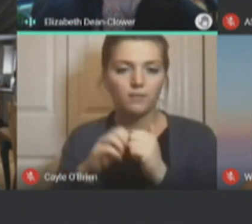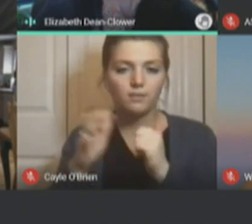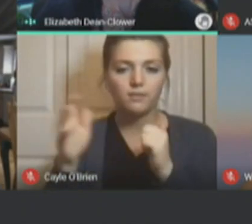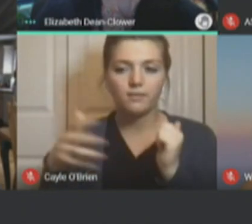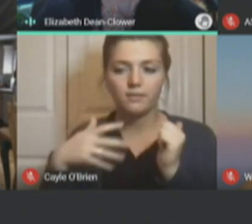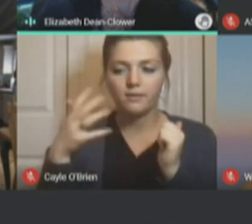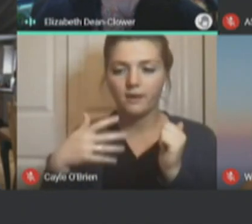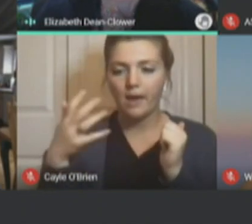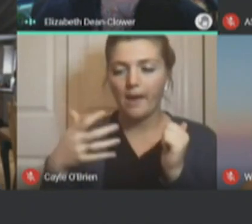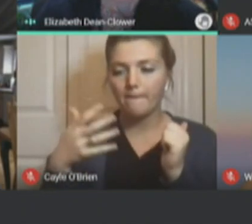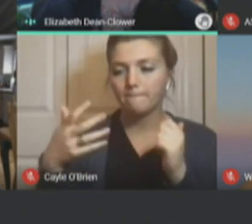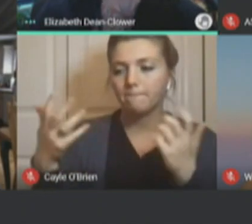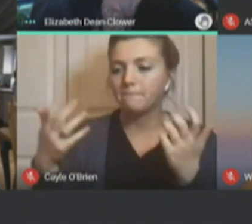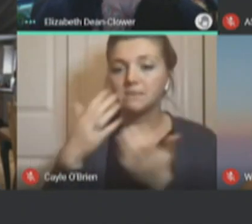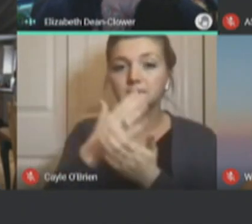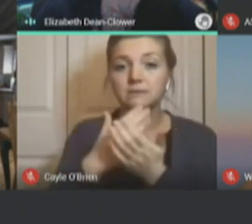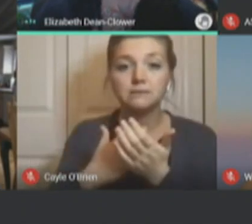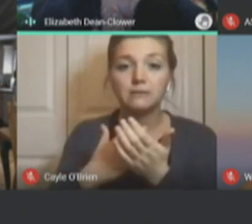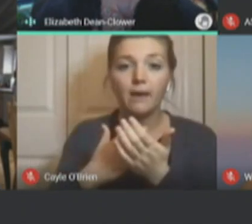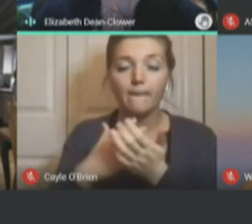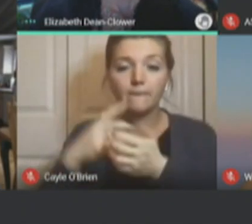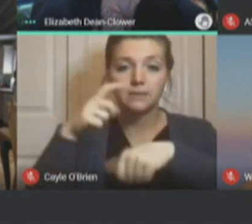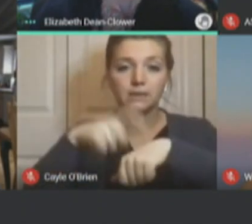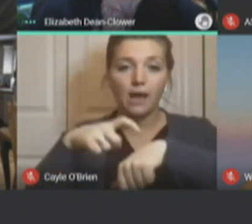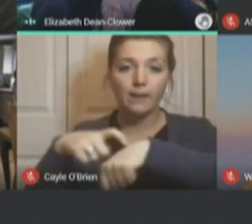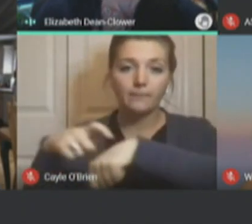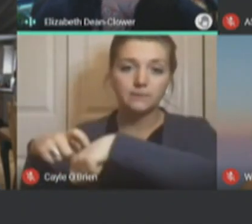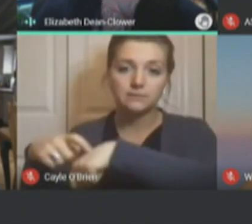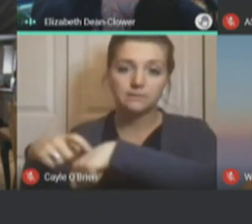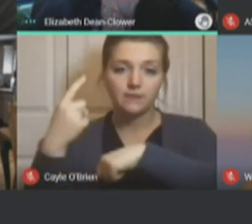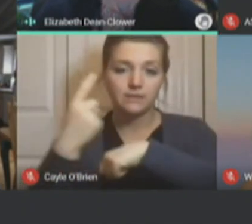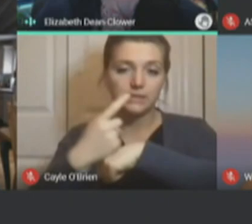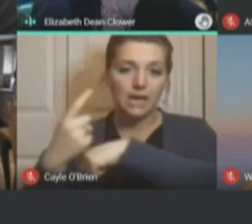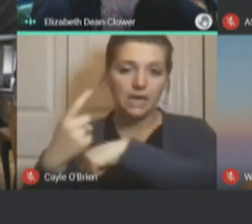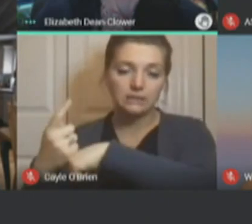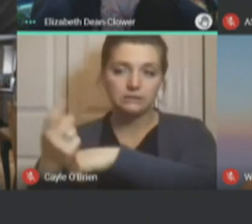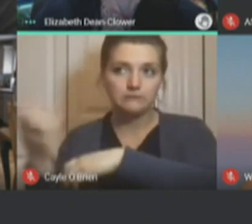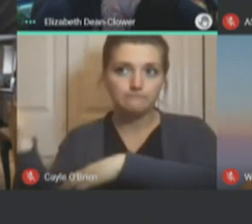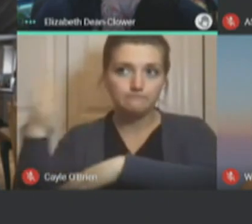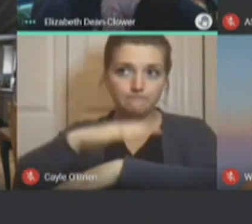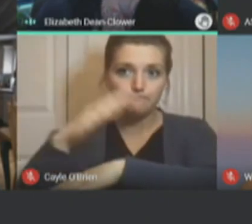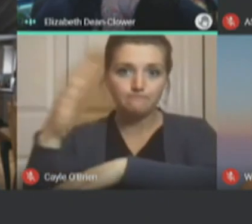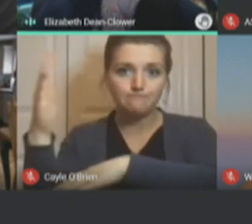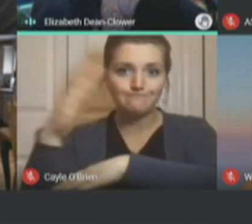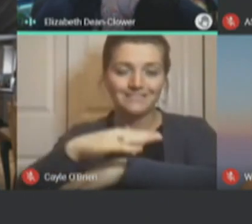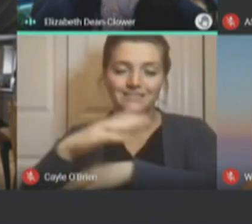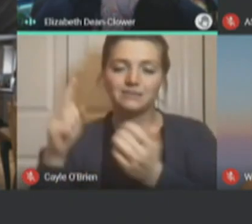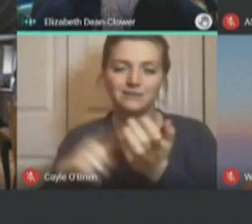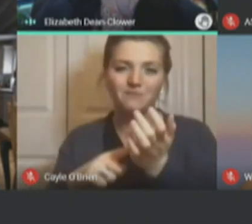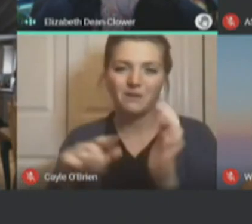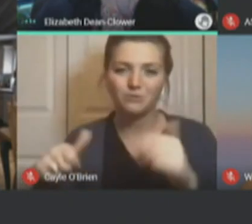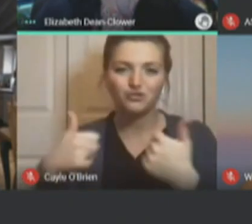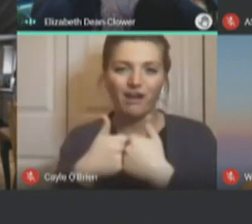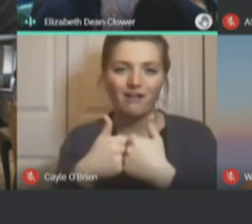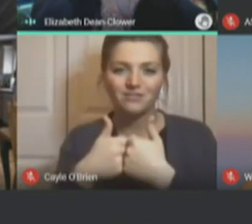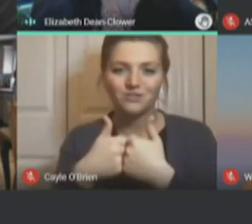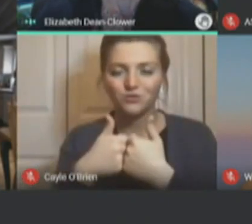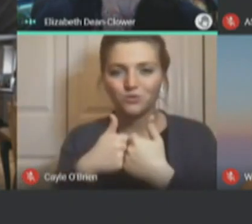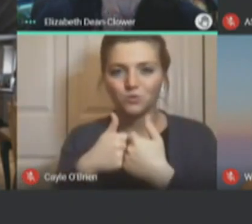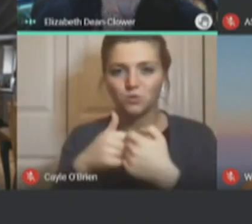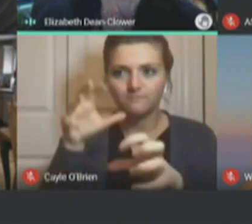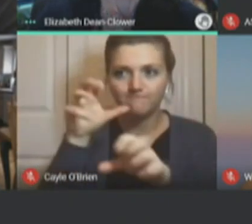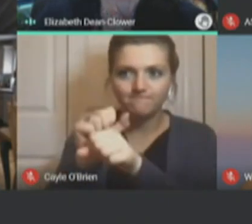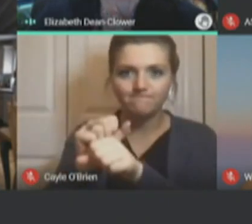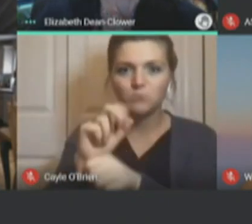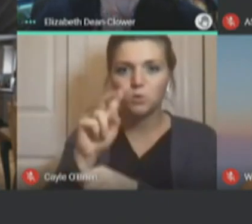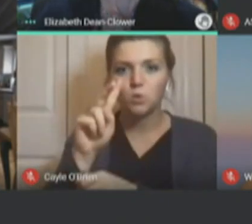in some parts of the day, with the challenge of finding an Uber or Lyft vehicle as